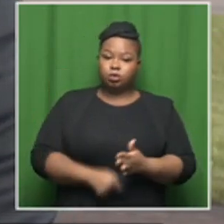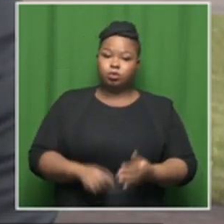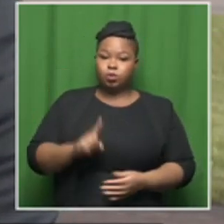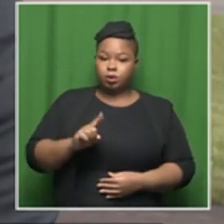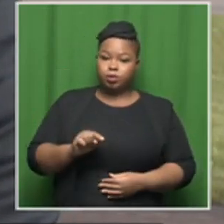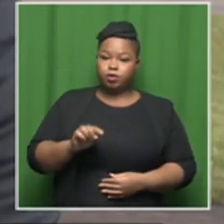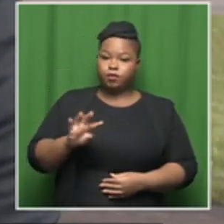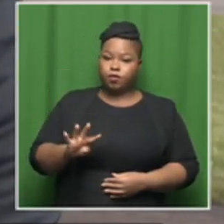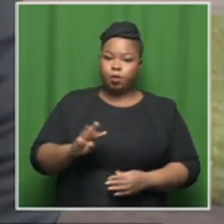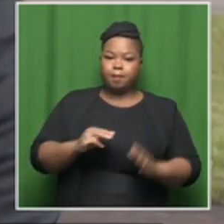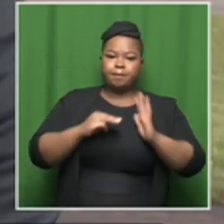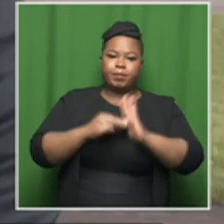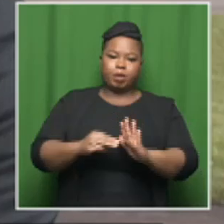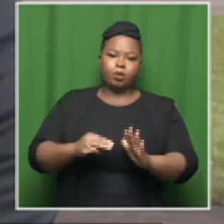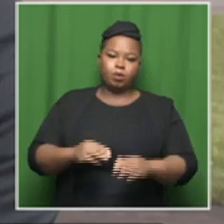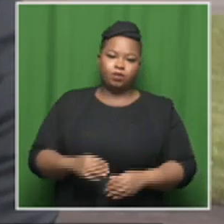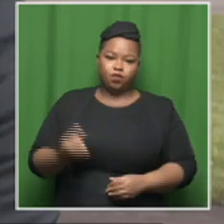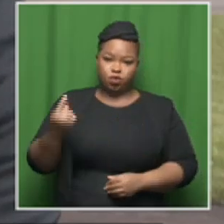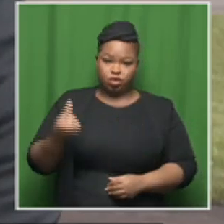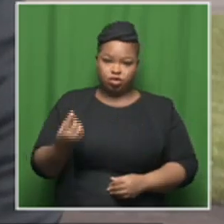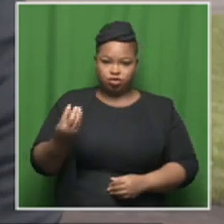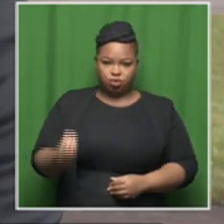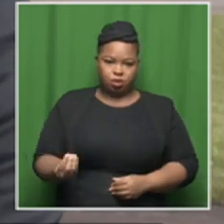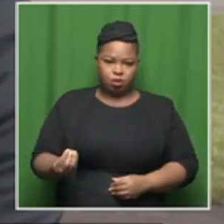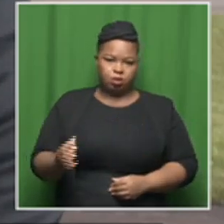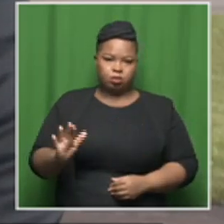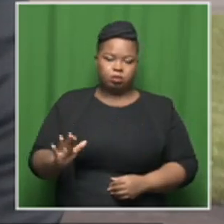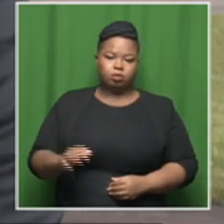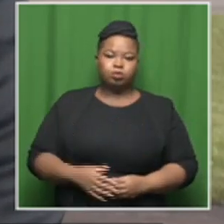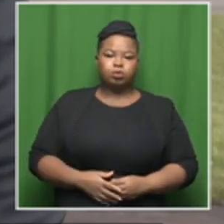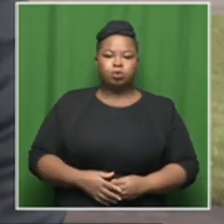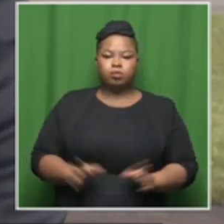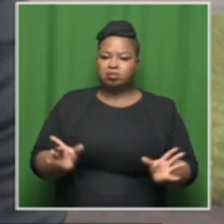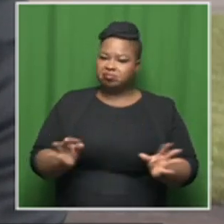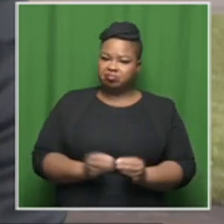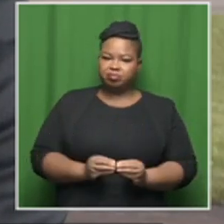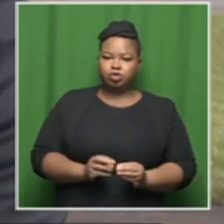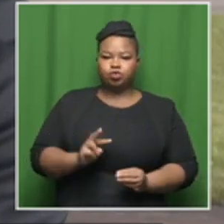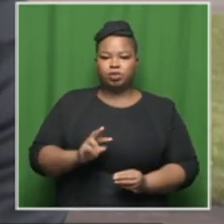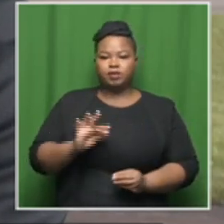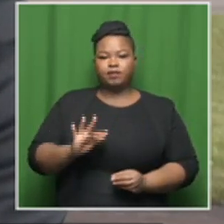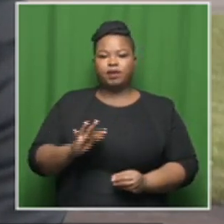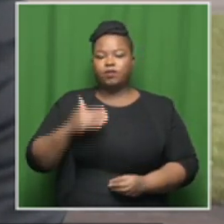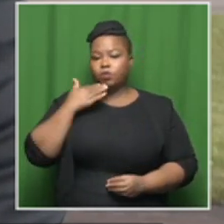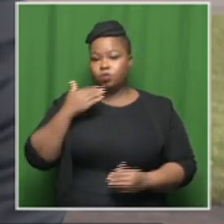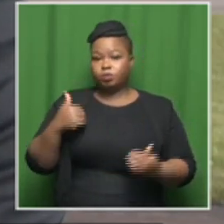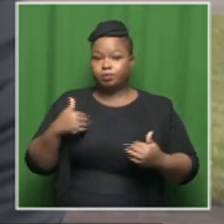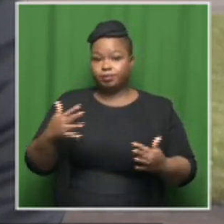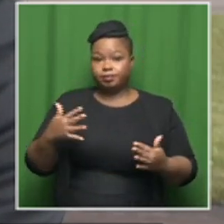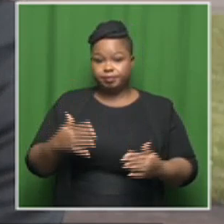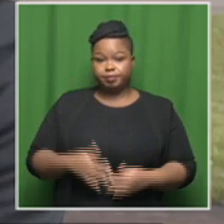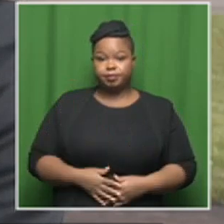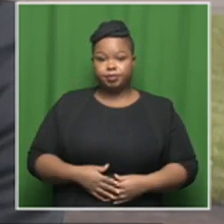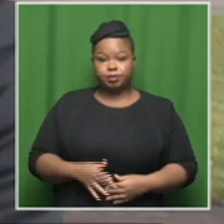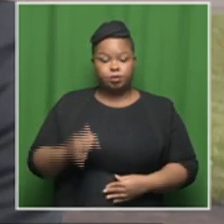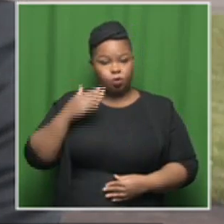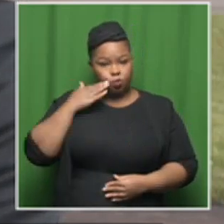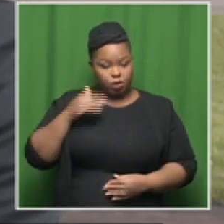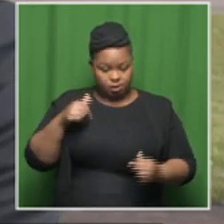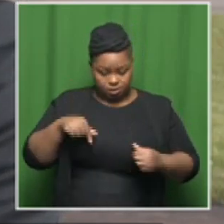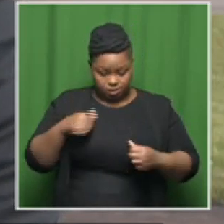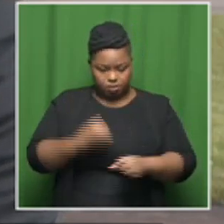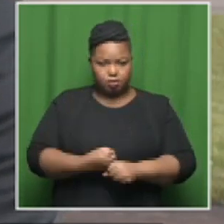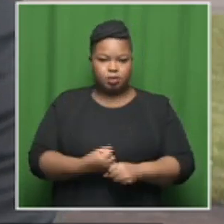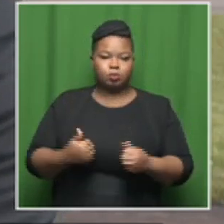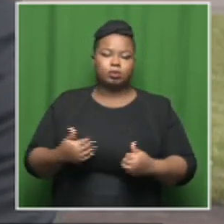1.4 million each. 25 of them, which are going to start at the beginning of the faculties this